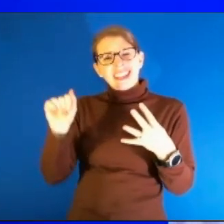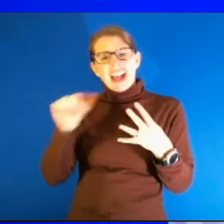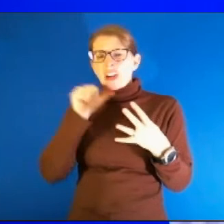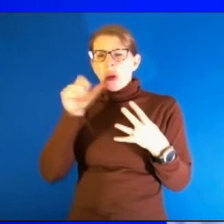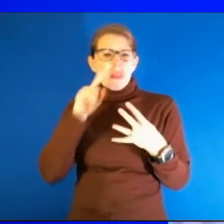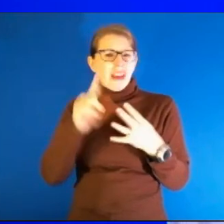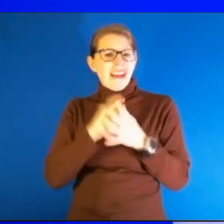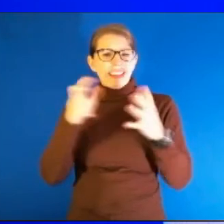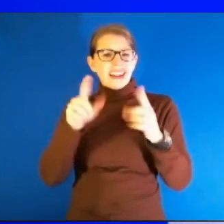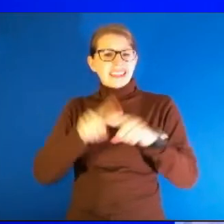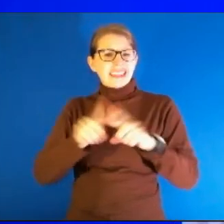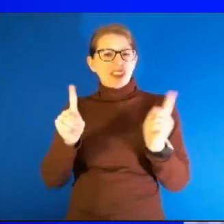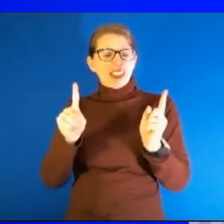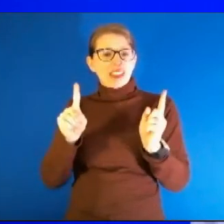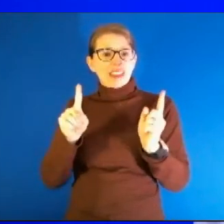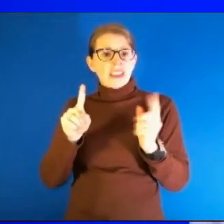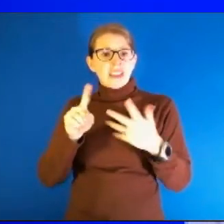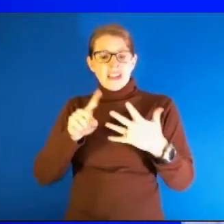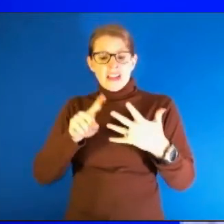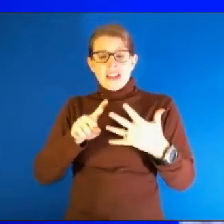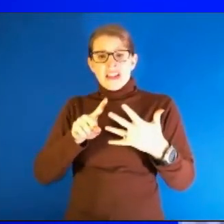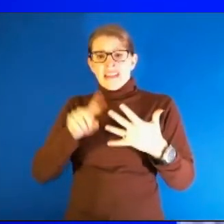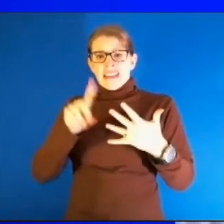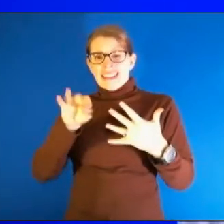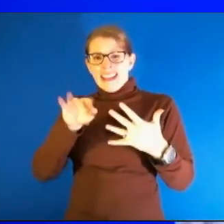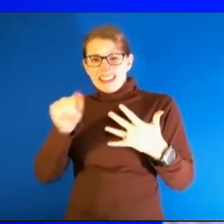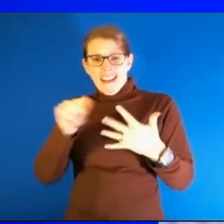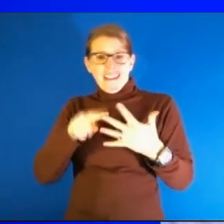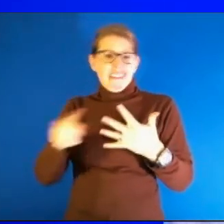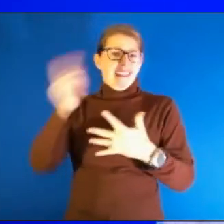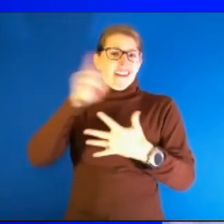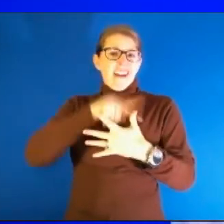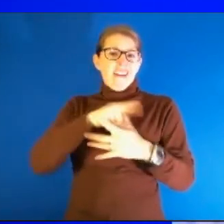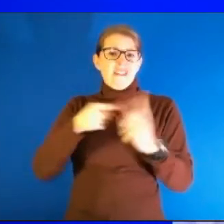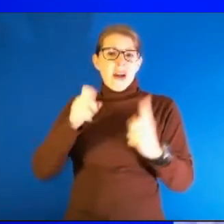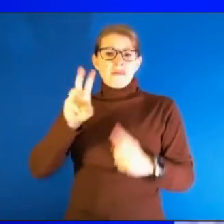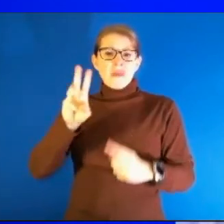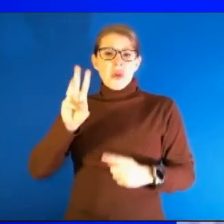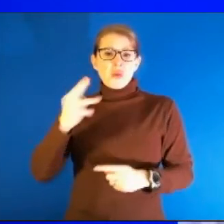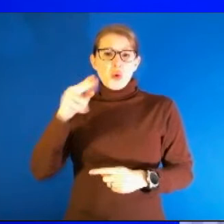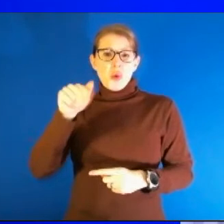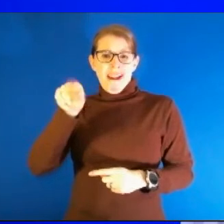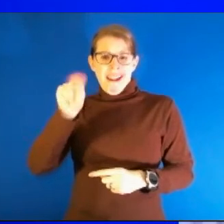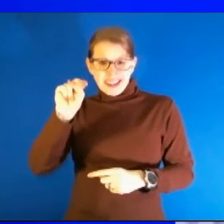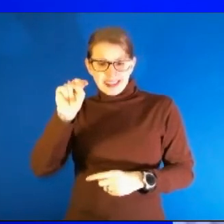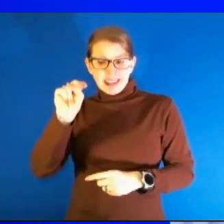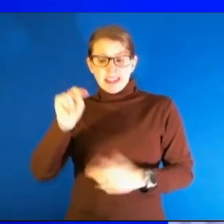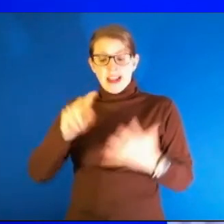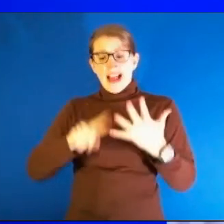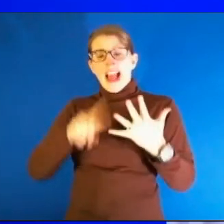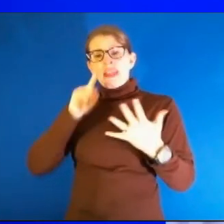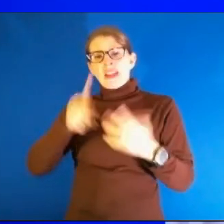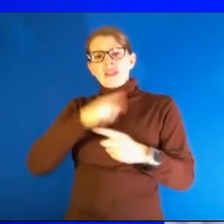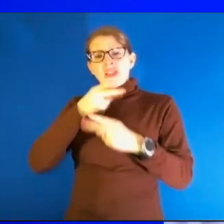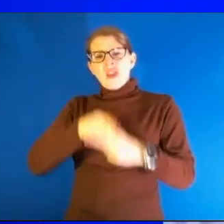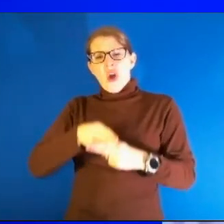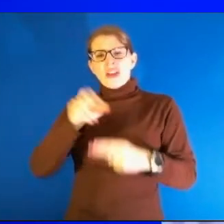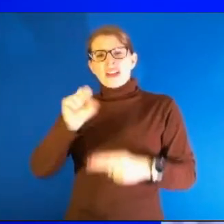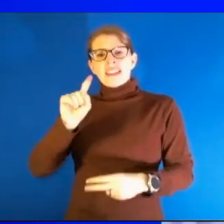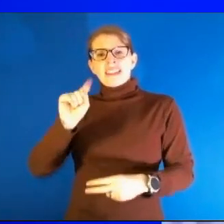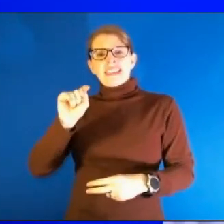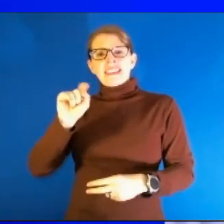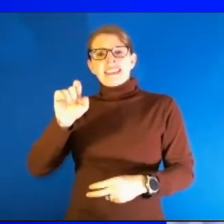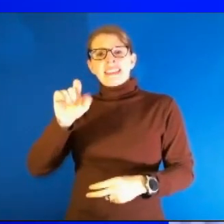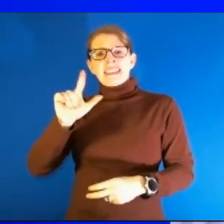from Omicron to the original Wuhan isolate. And I think the stealth originally was called the stealth because, not to get